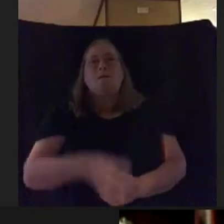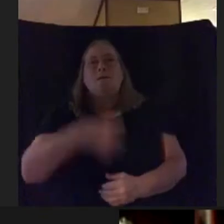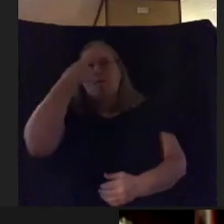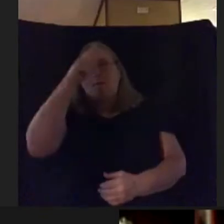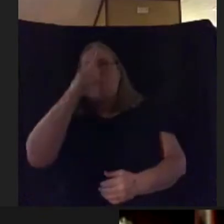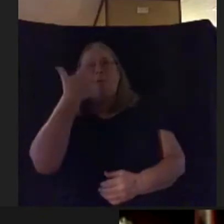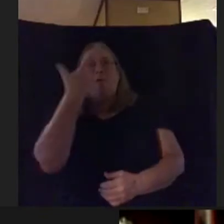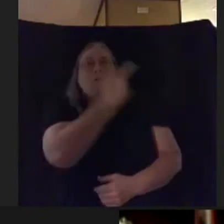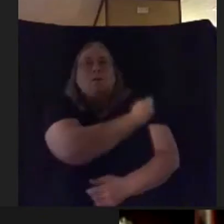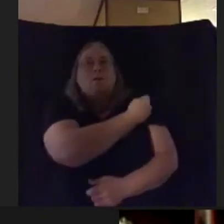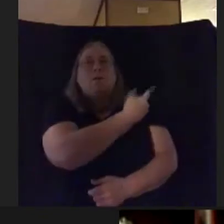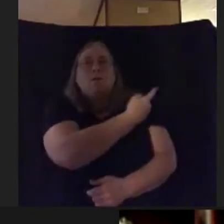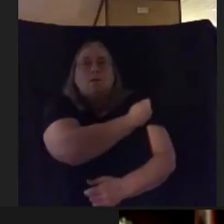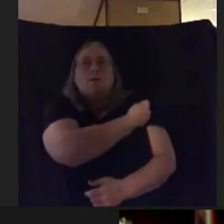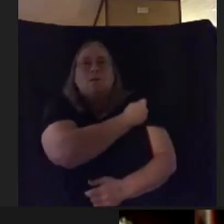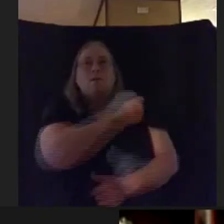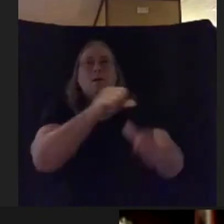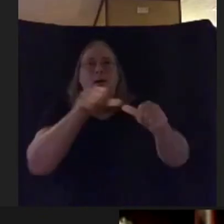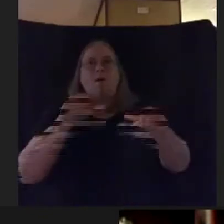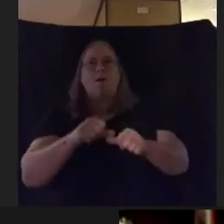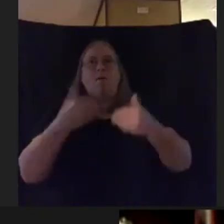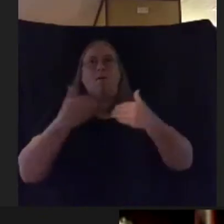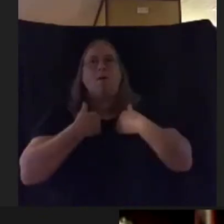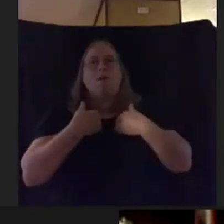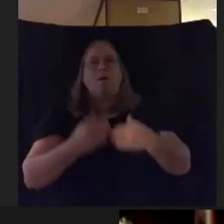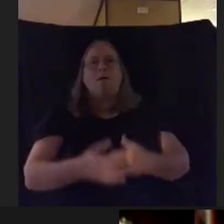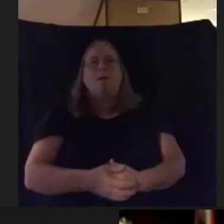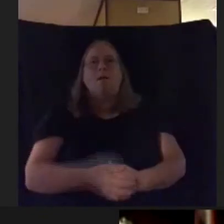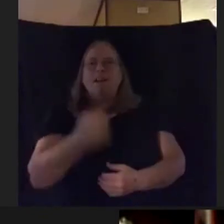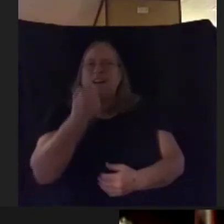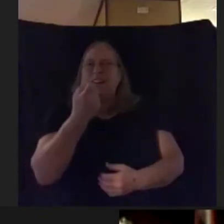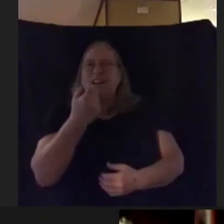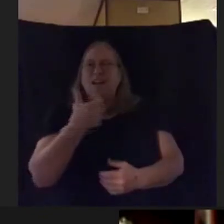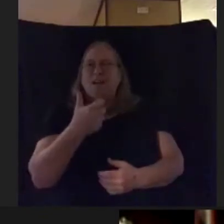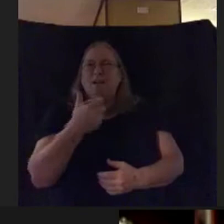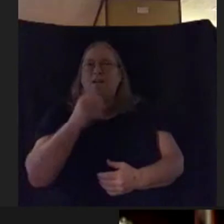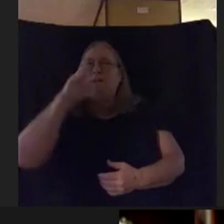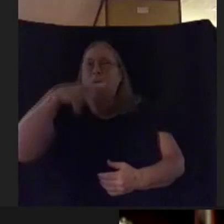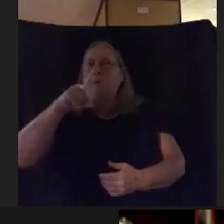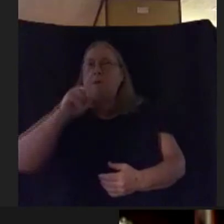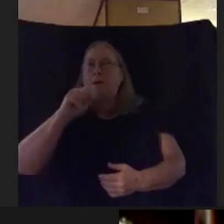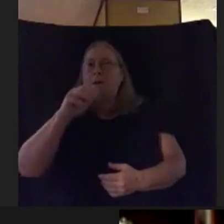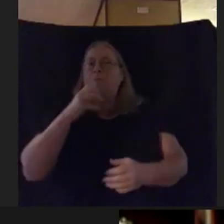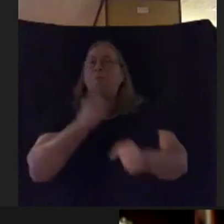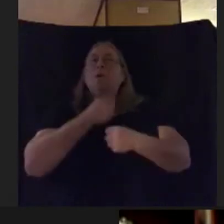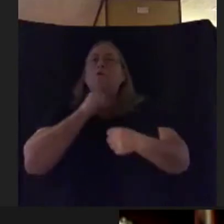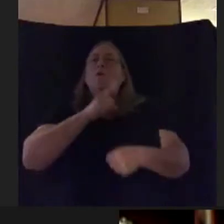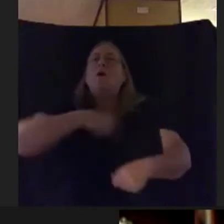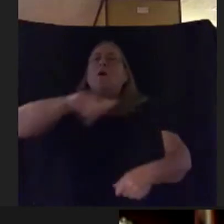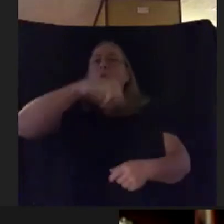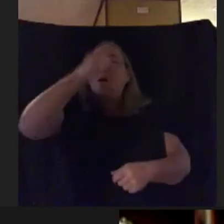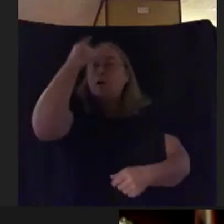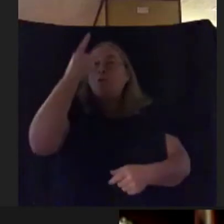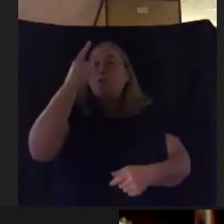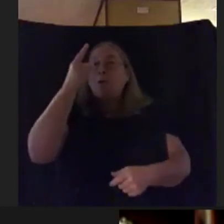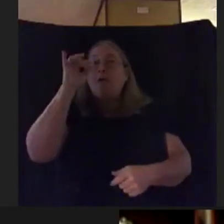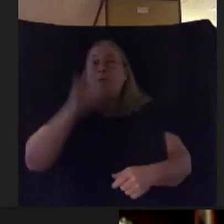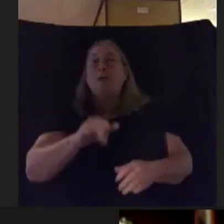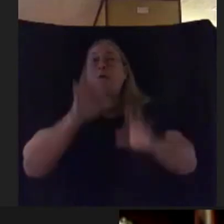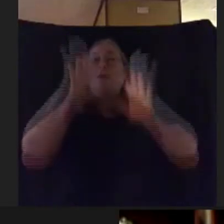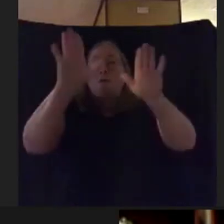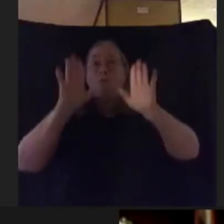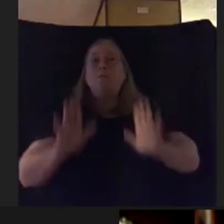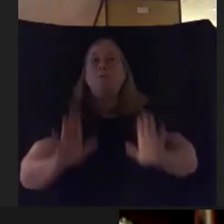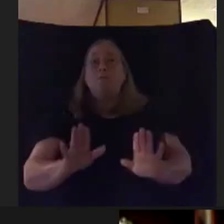sites that we have. So just a little update on that. Just want to make sure everybody understands that it is a great opportunity and it's a